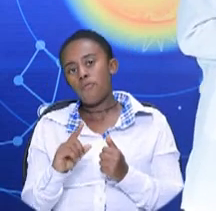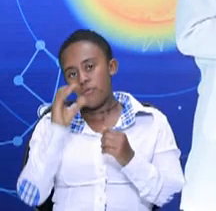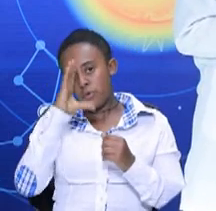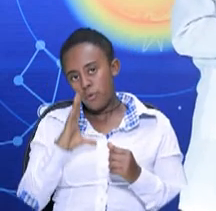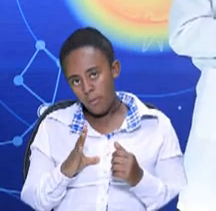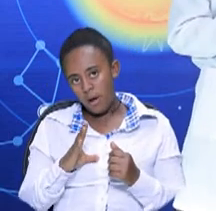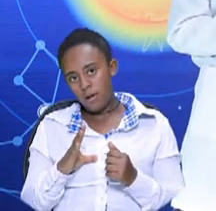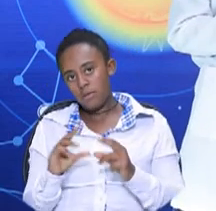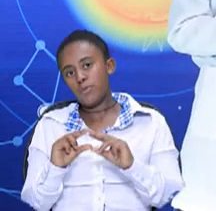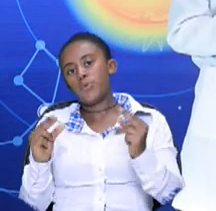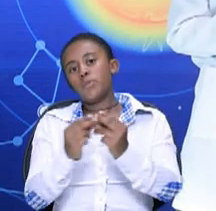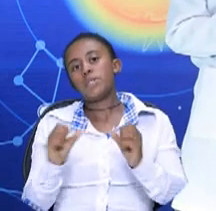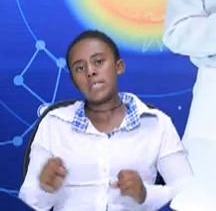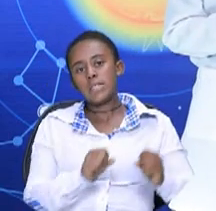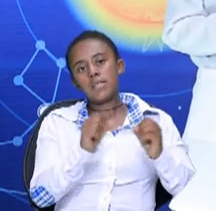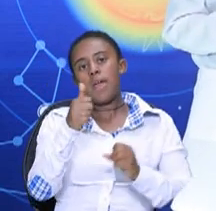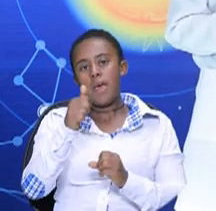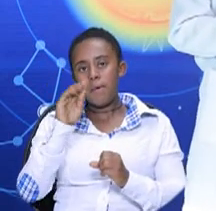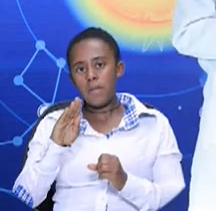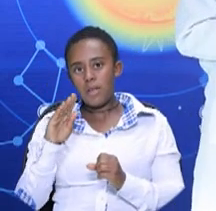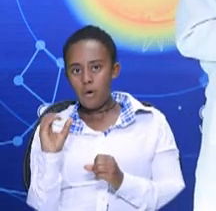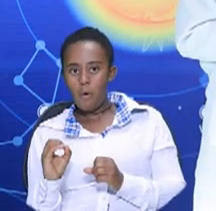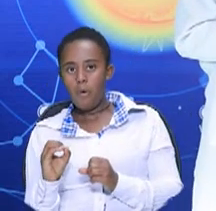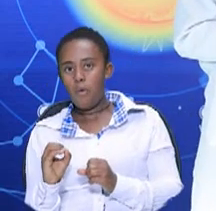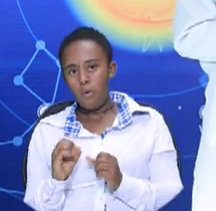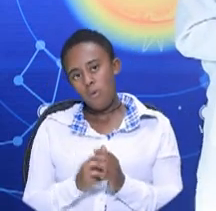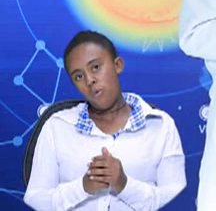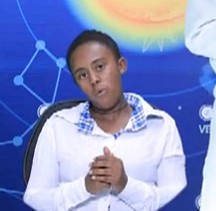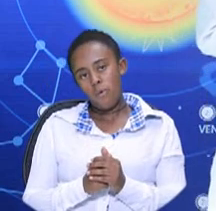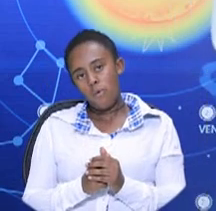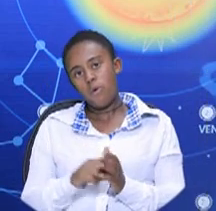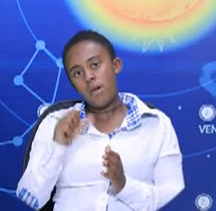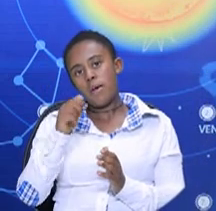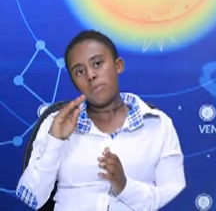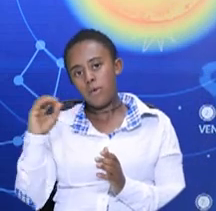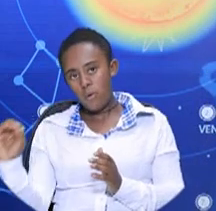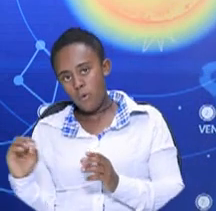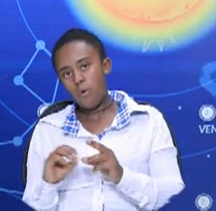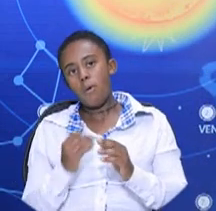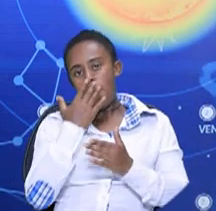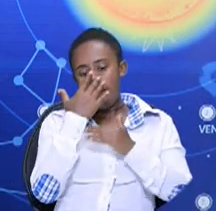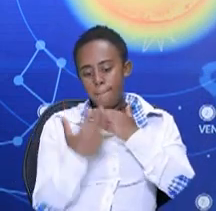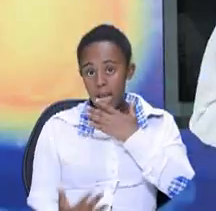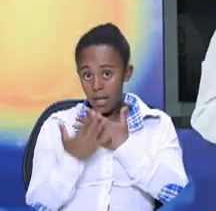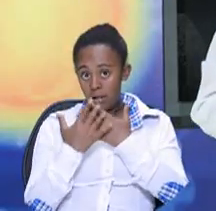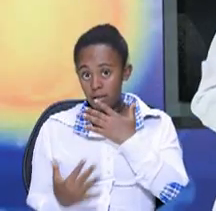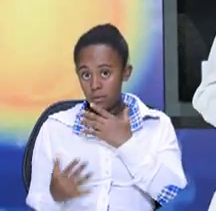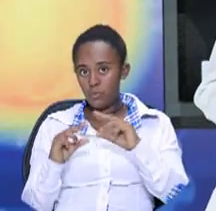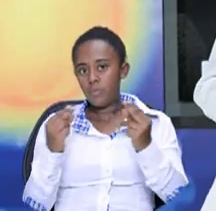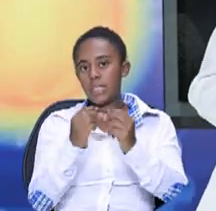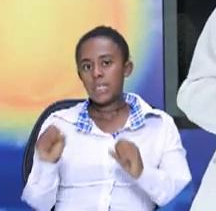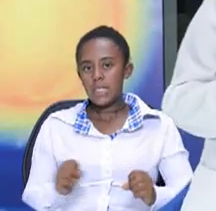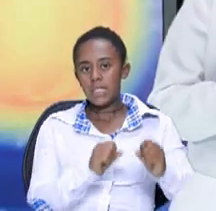blood grouping system, that is ABO blood grouping system. The ABO blood grouping system